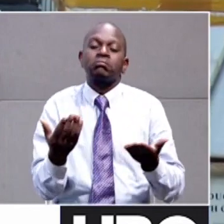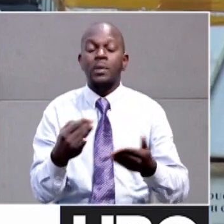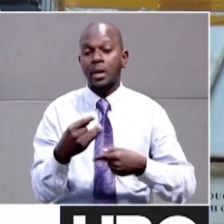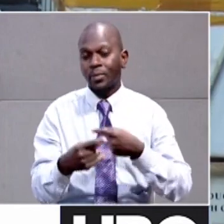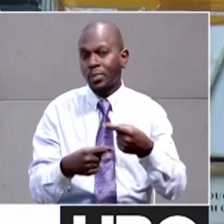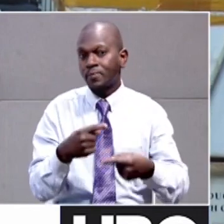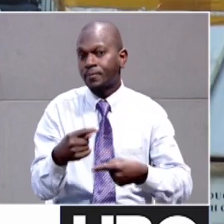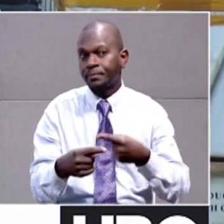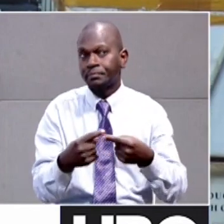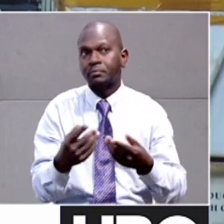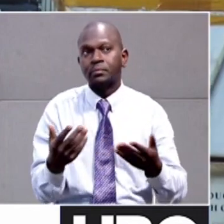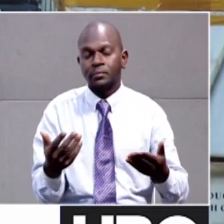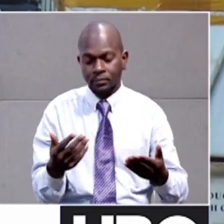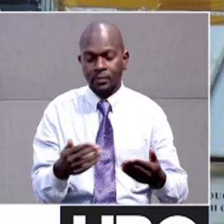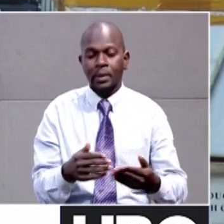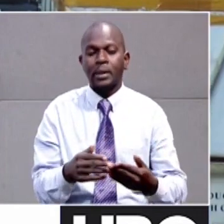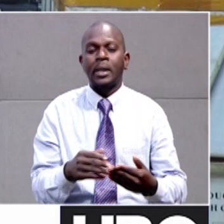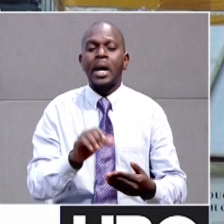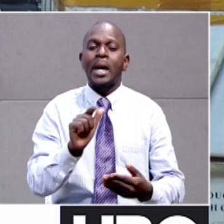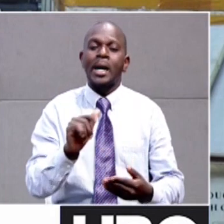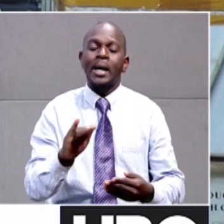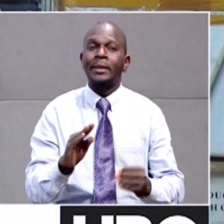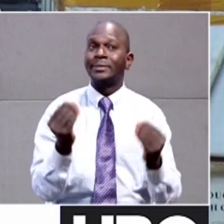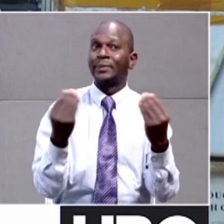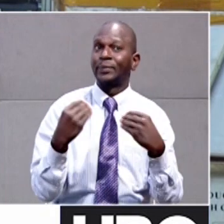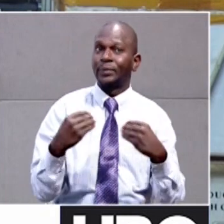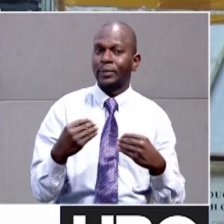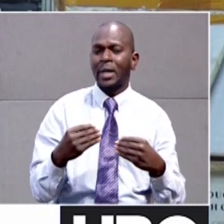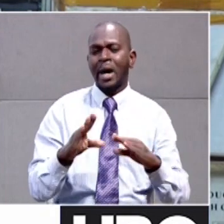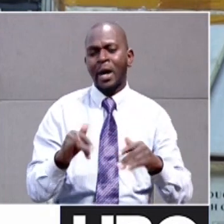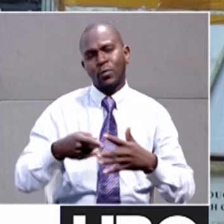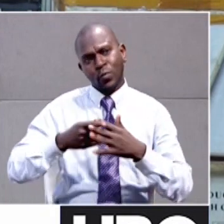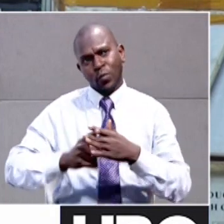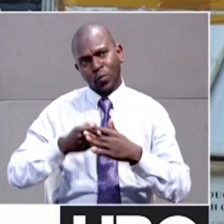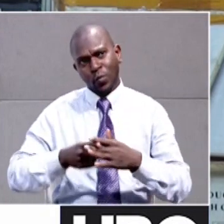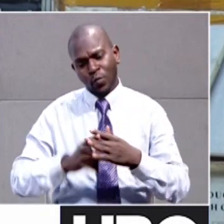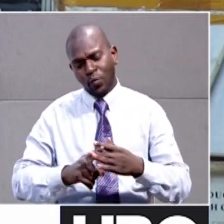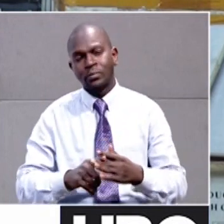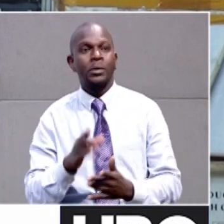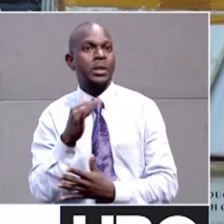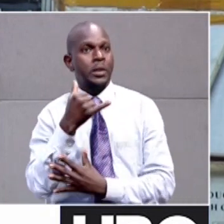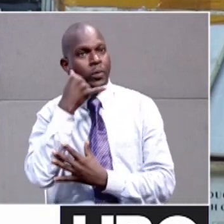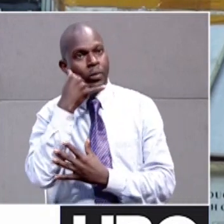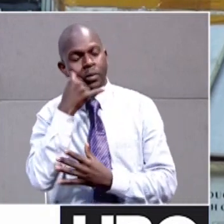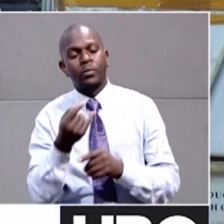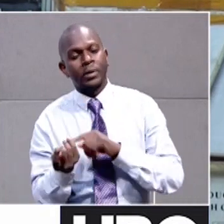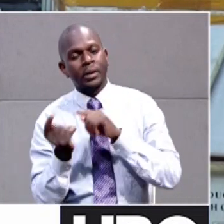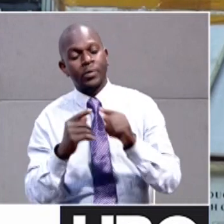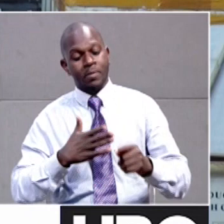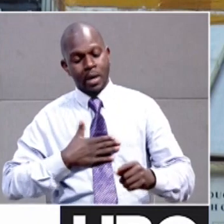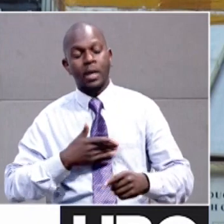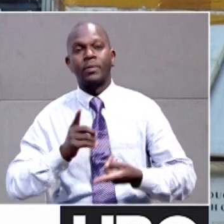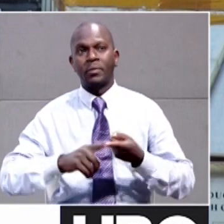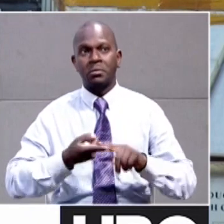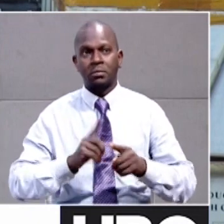run, Mr. Ali trained me how to repair phones. We came with my friends. Then